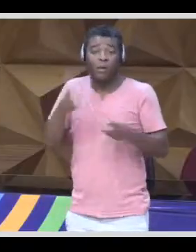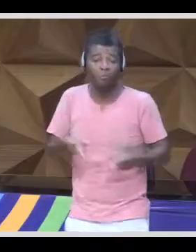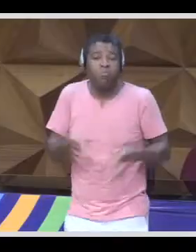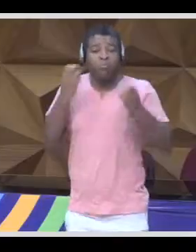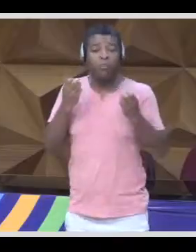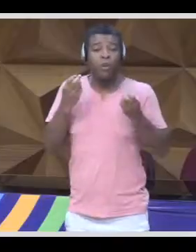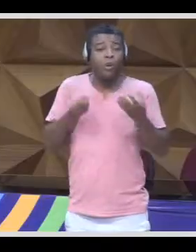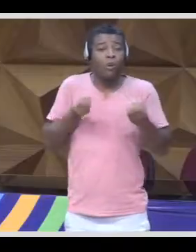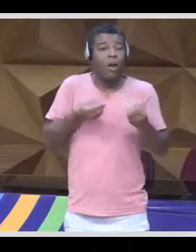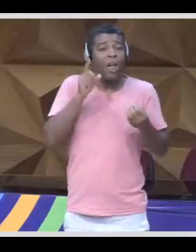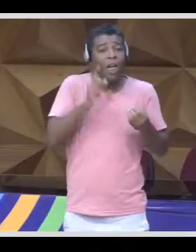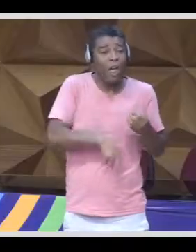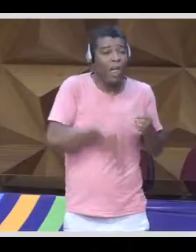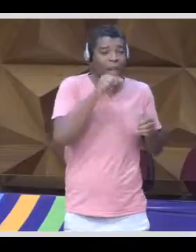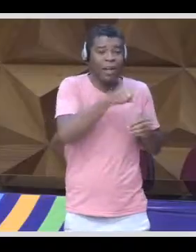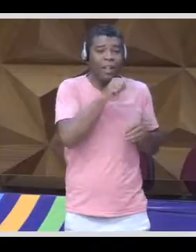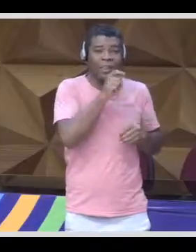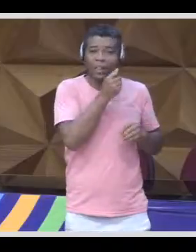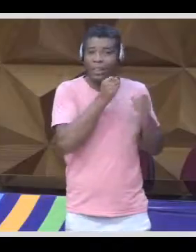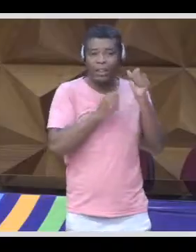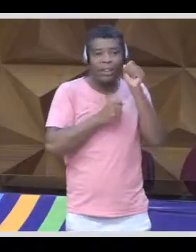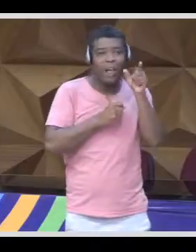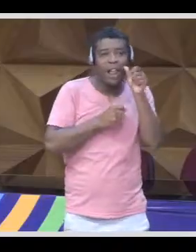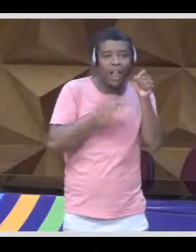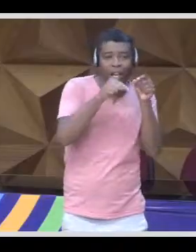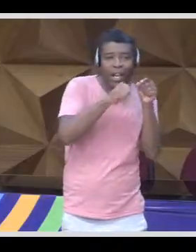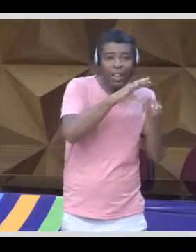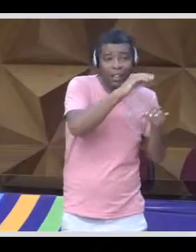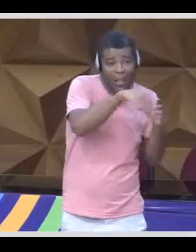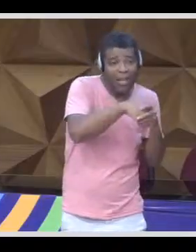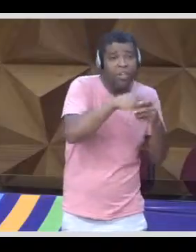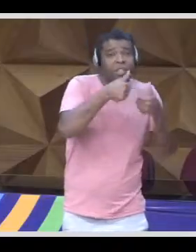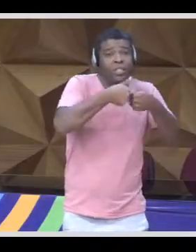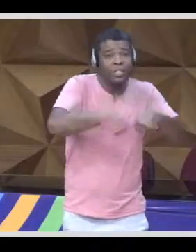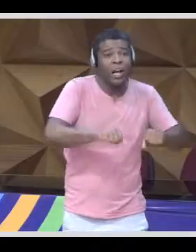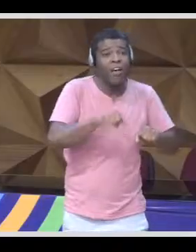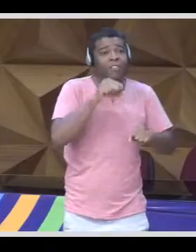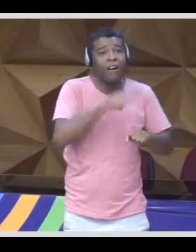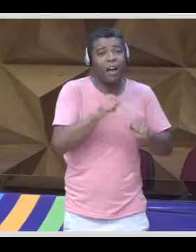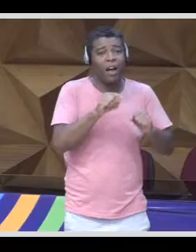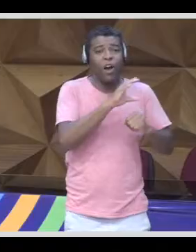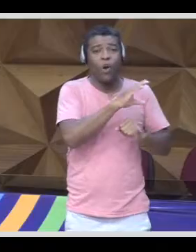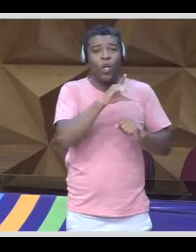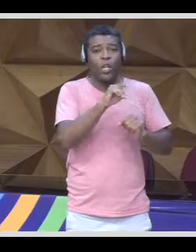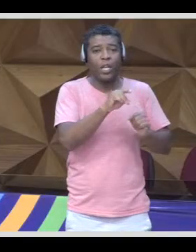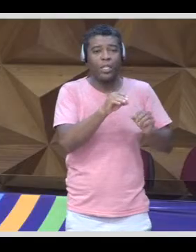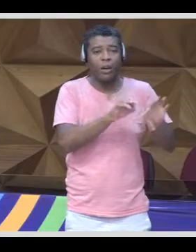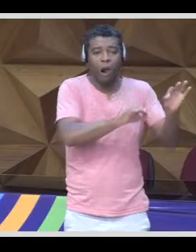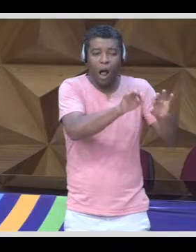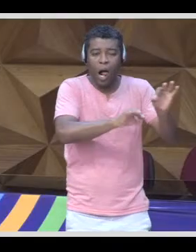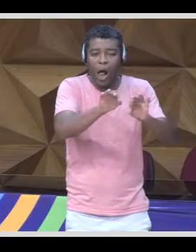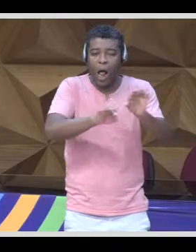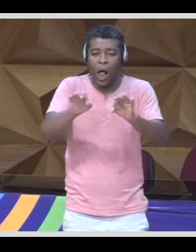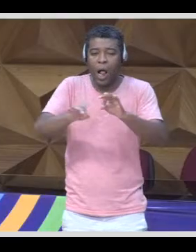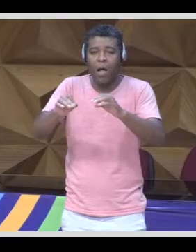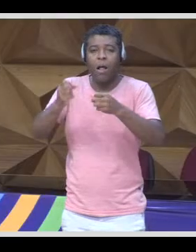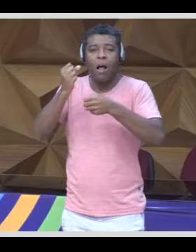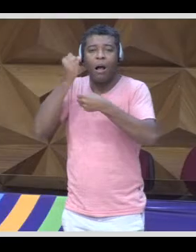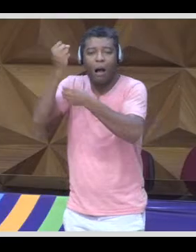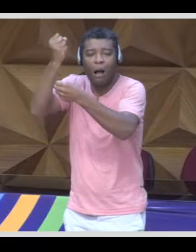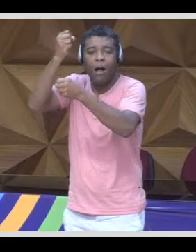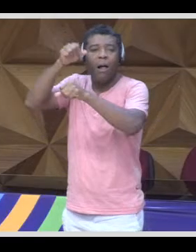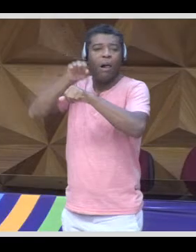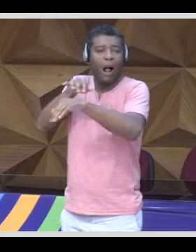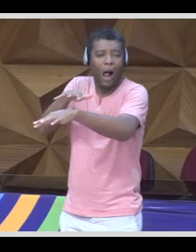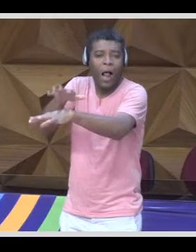to coordinate this event, the riots in Brasilia. And that's a paper that came out